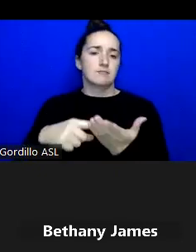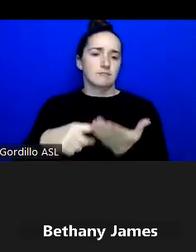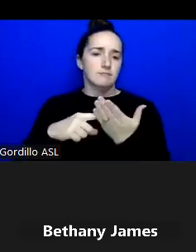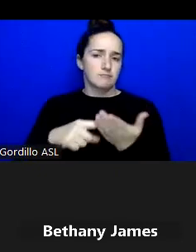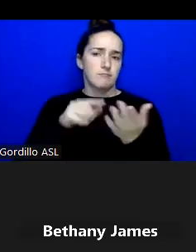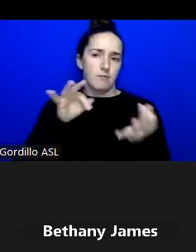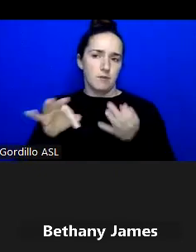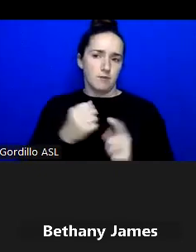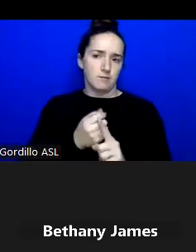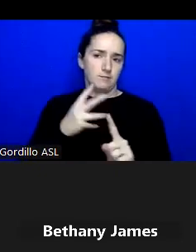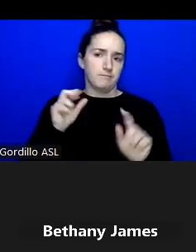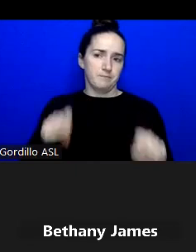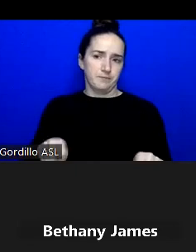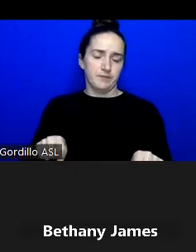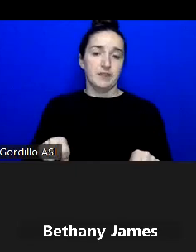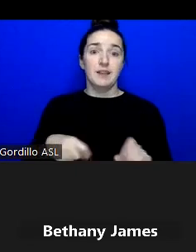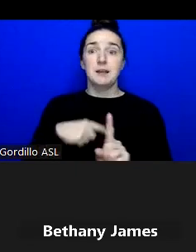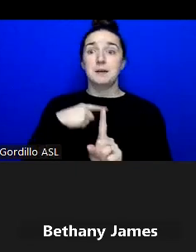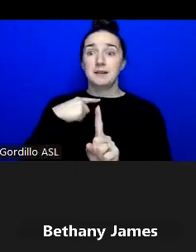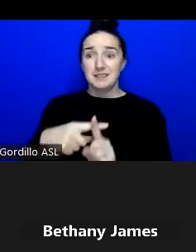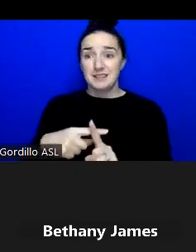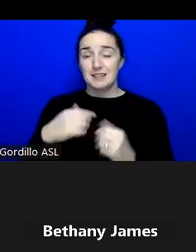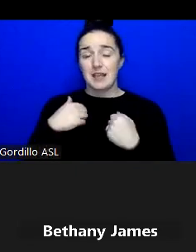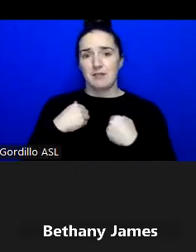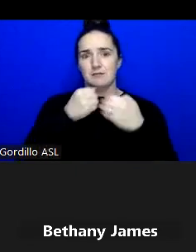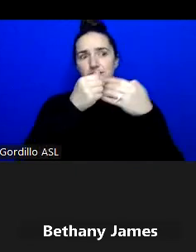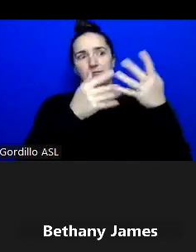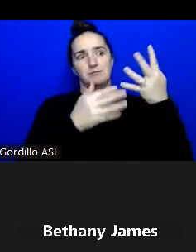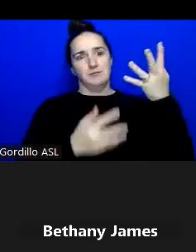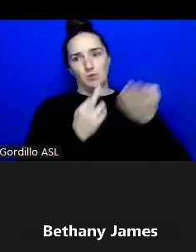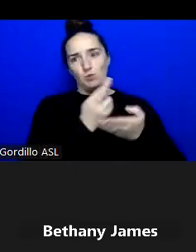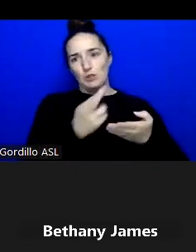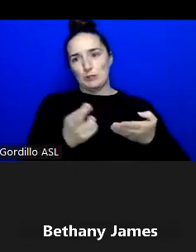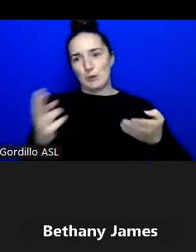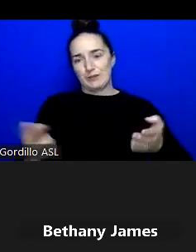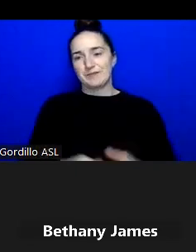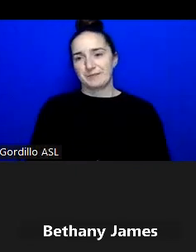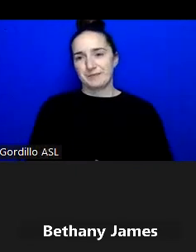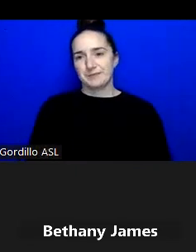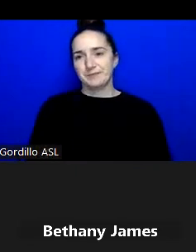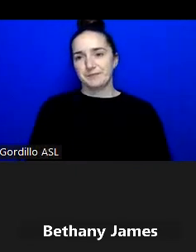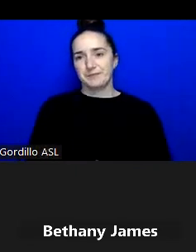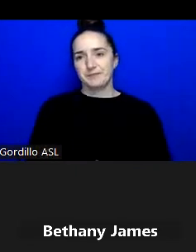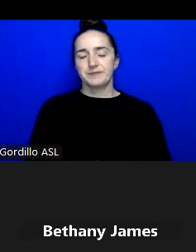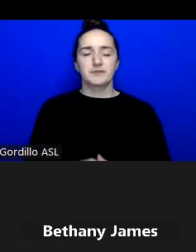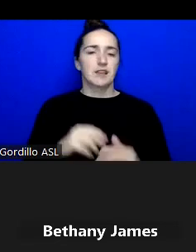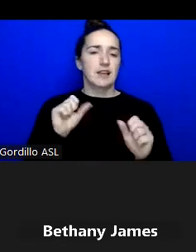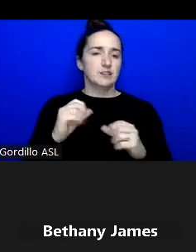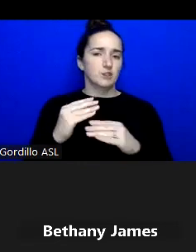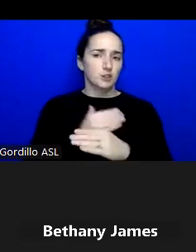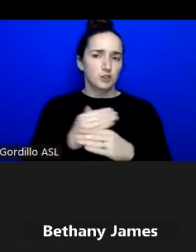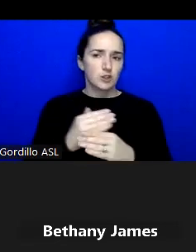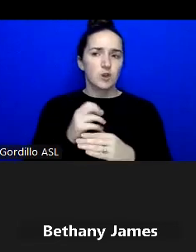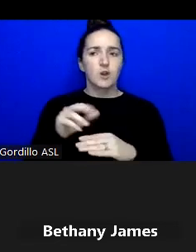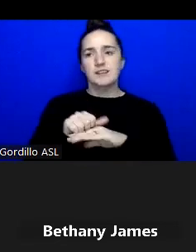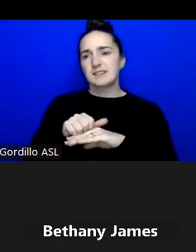I also have quite a lot of resources. So there's things that I'm going to mention that I'm happy to share with anyone, or I can send documentation